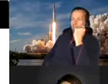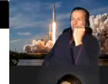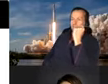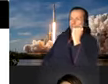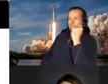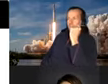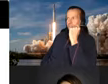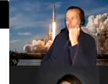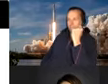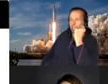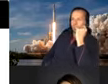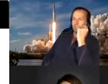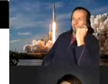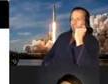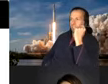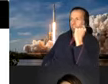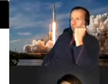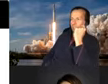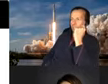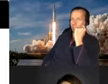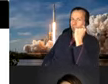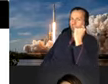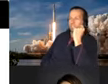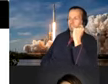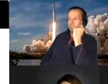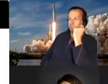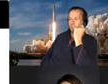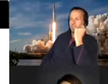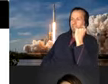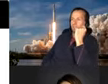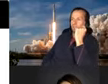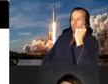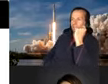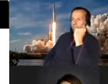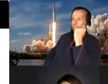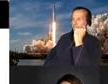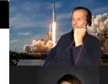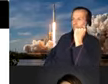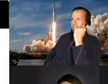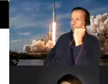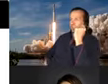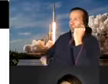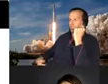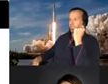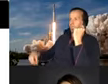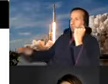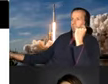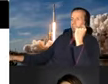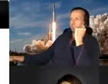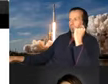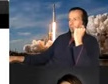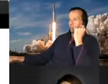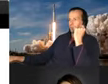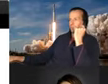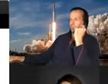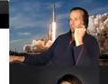stop its transmission through, you know, simple non-pharmaceutical interventions. So there's a paper, I believe